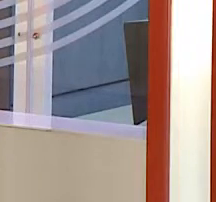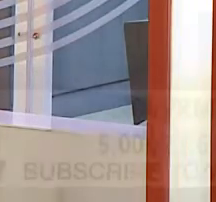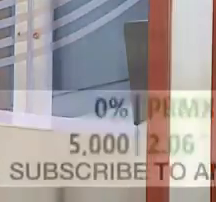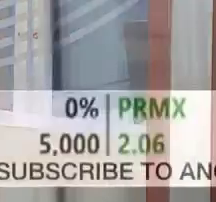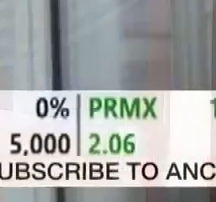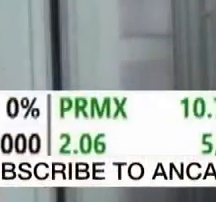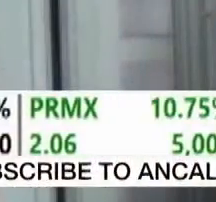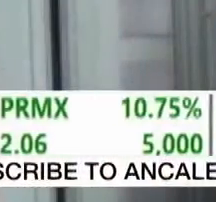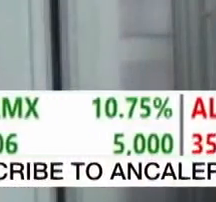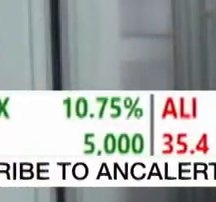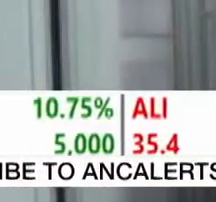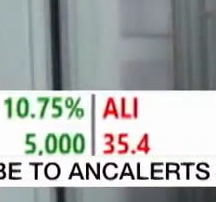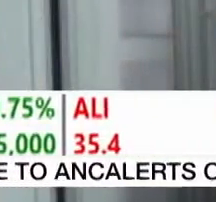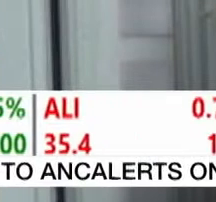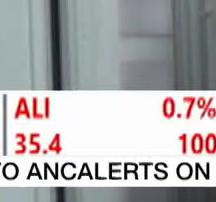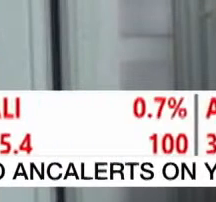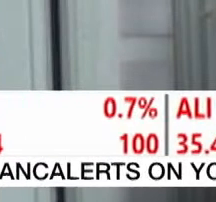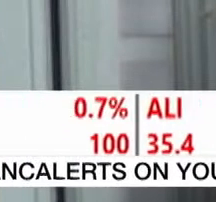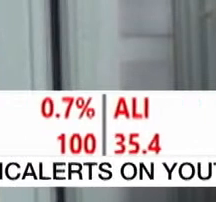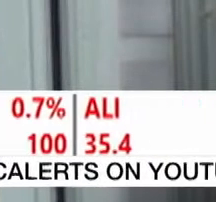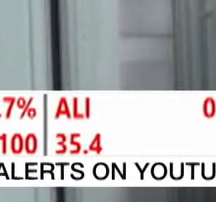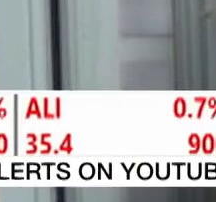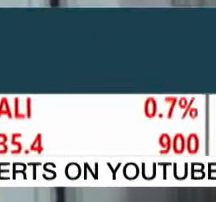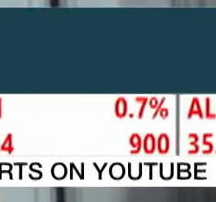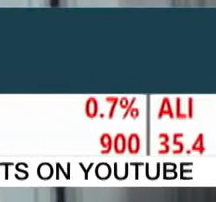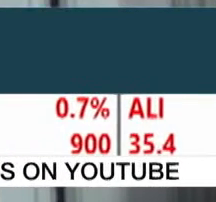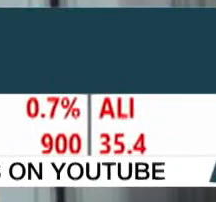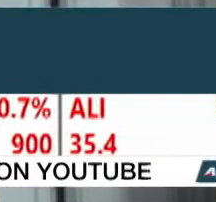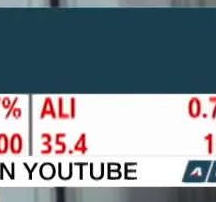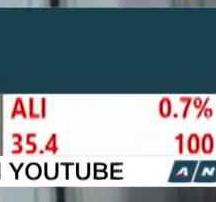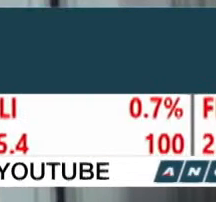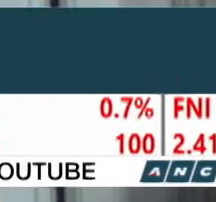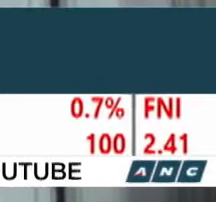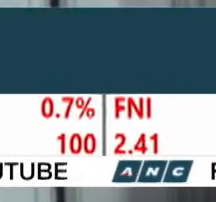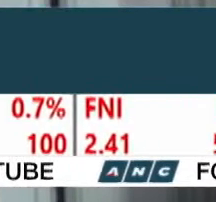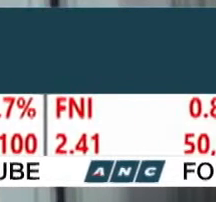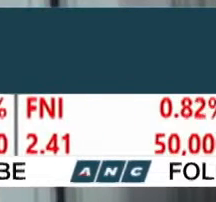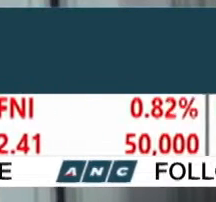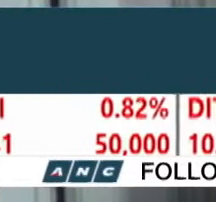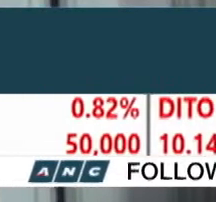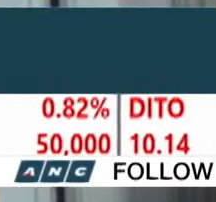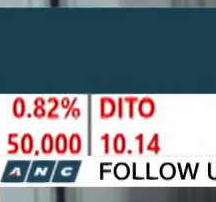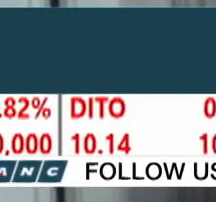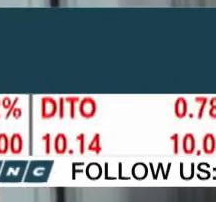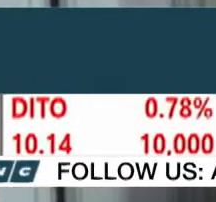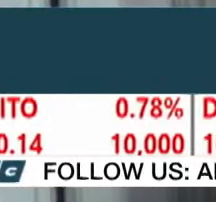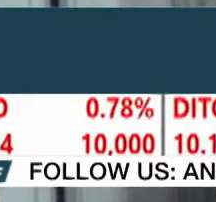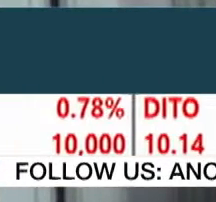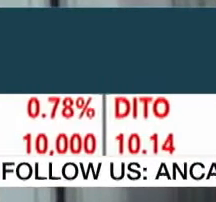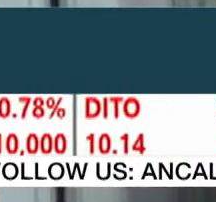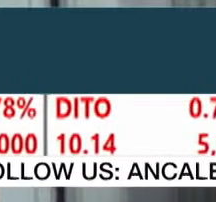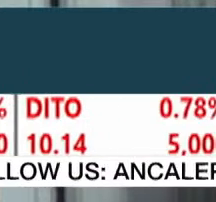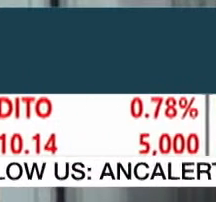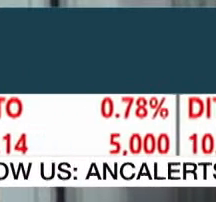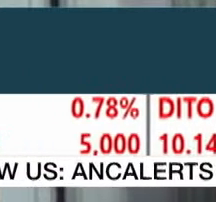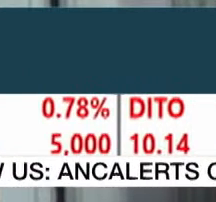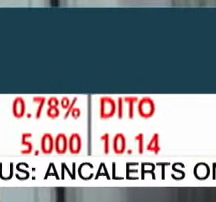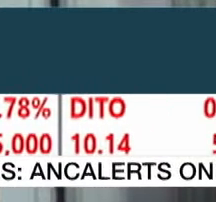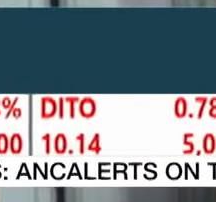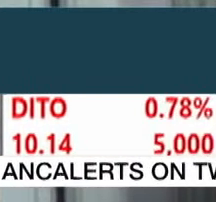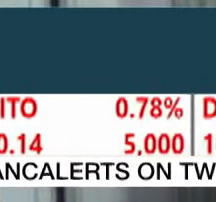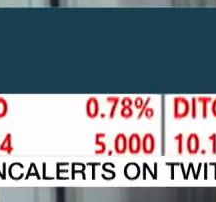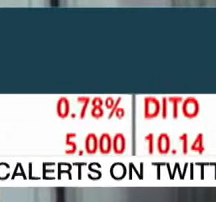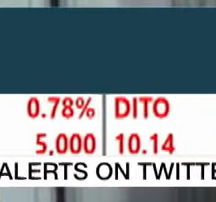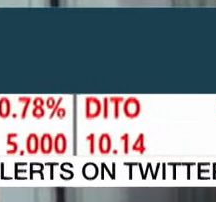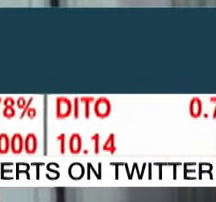Fuente, has passed away. She suffered a heart attack Tuesday morning. Claire was 62 years old. Her son says her